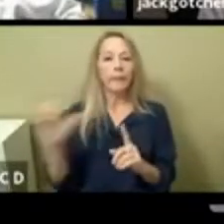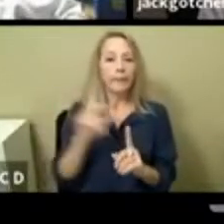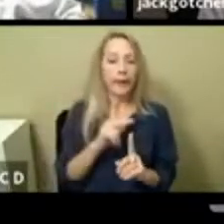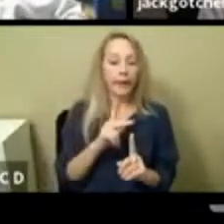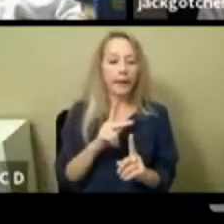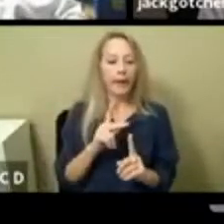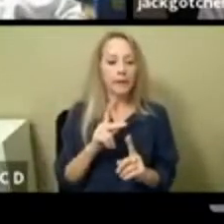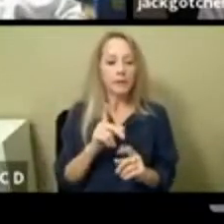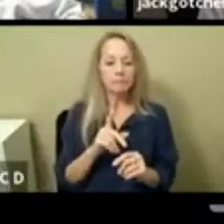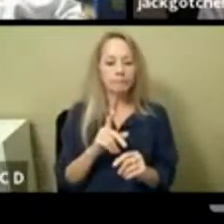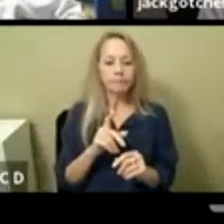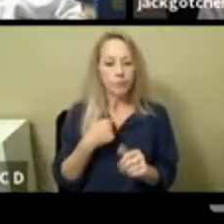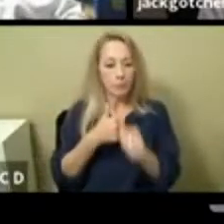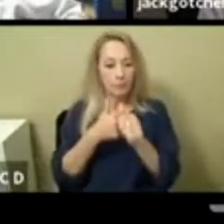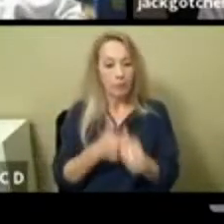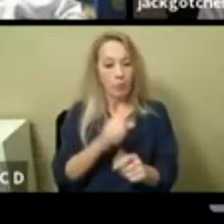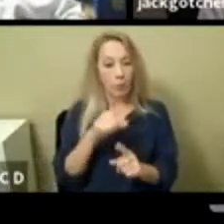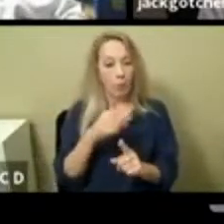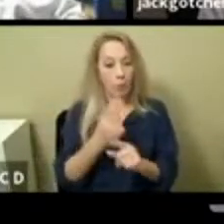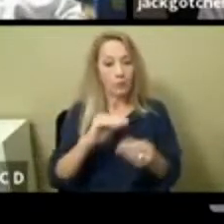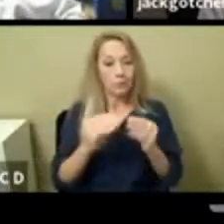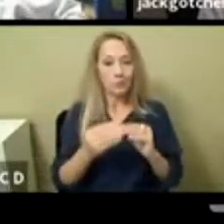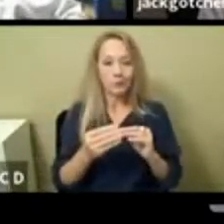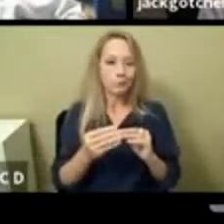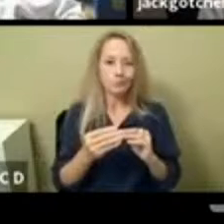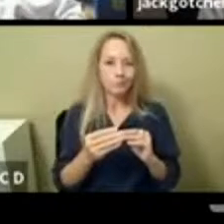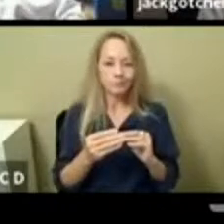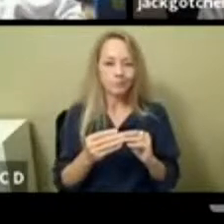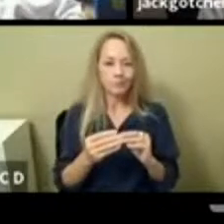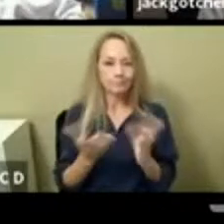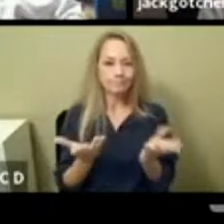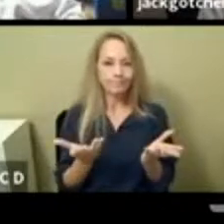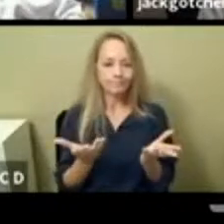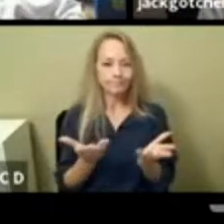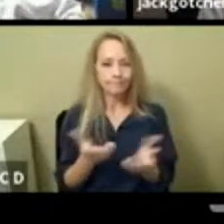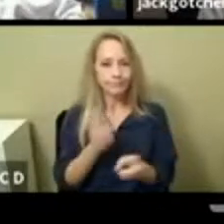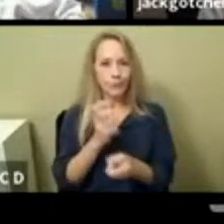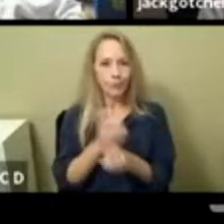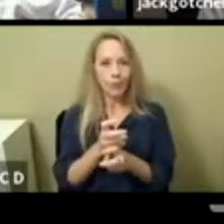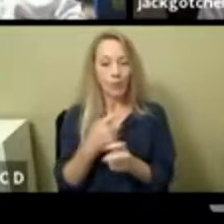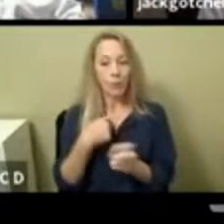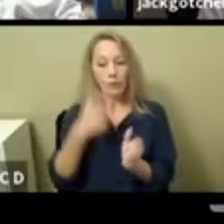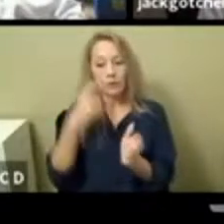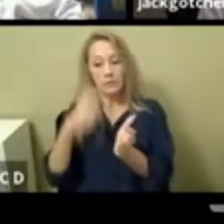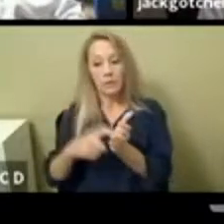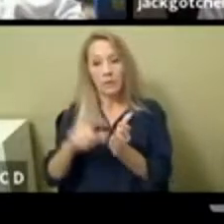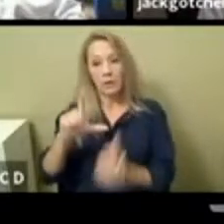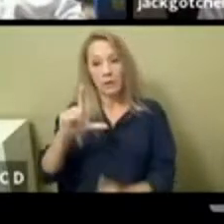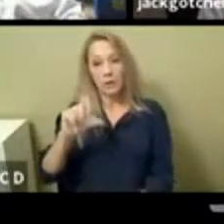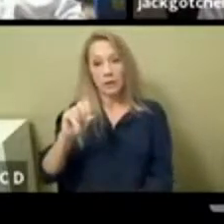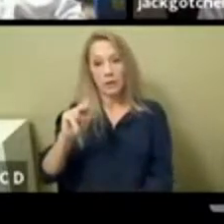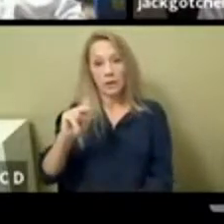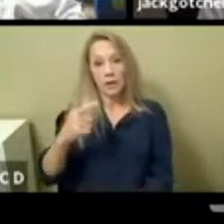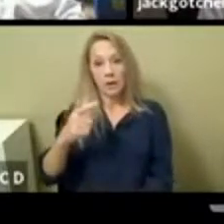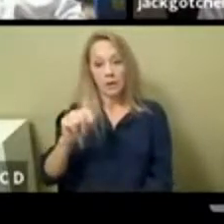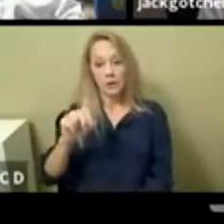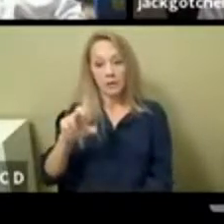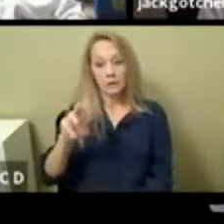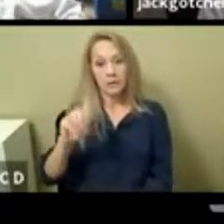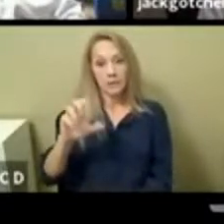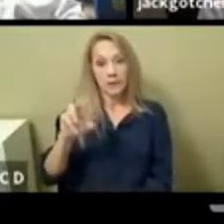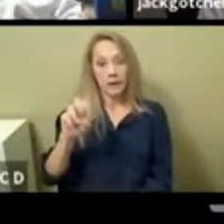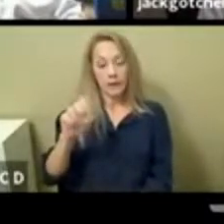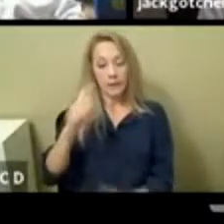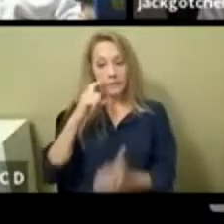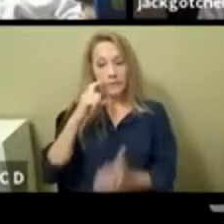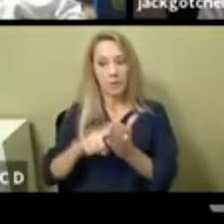fast numbers, you know, if we have a spike in long-term care, you know, which could happen, other places have had that